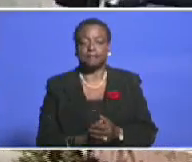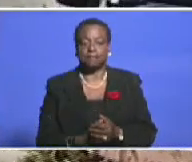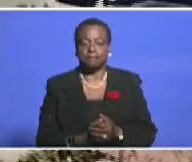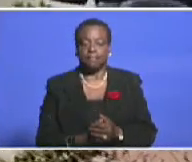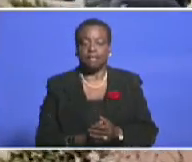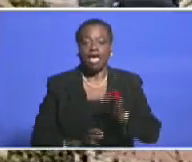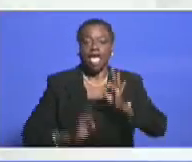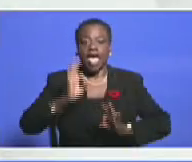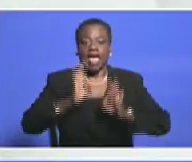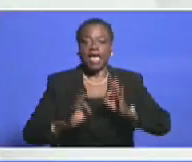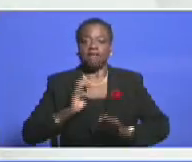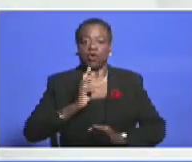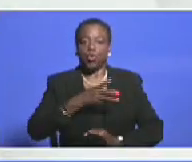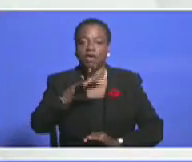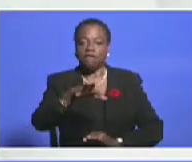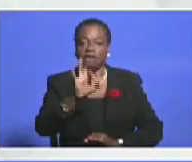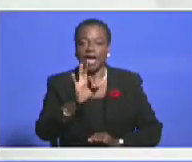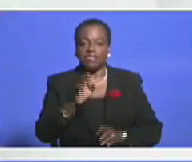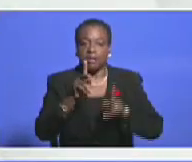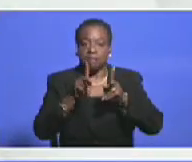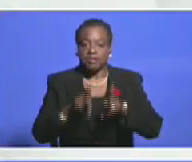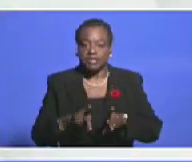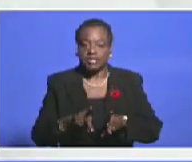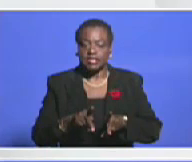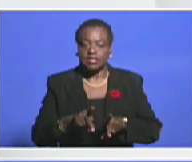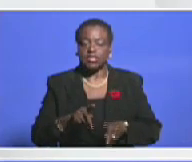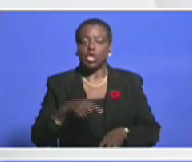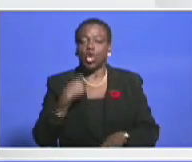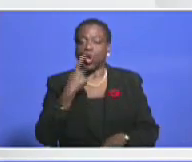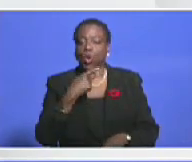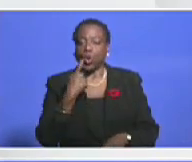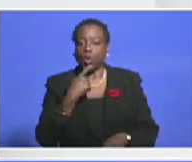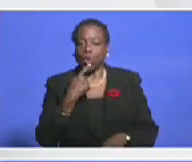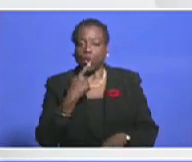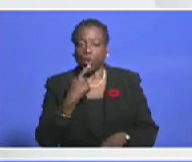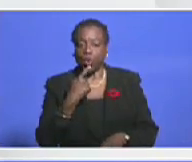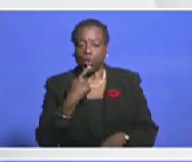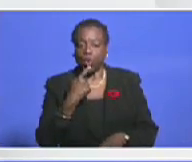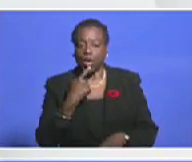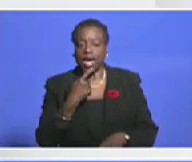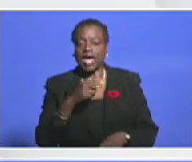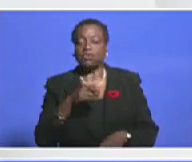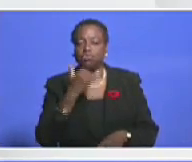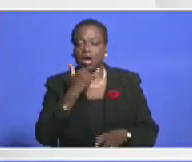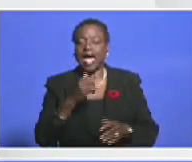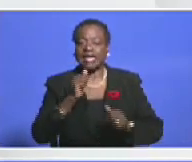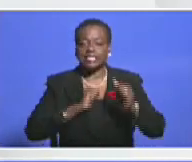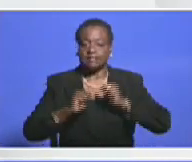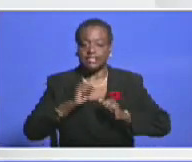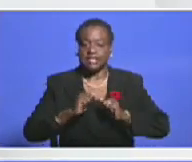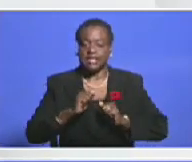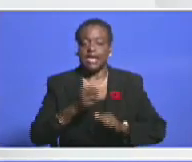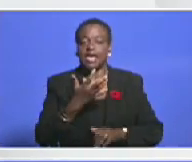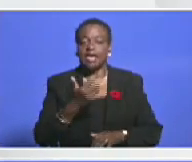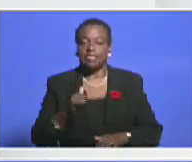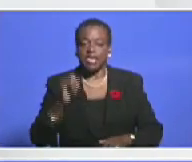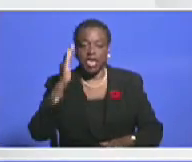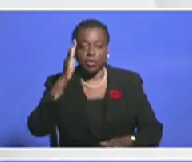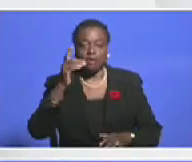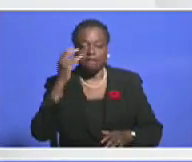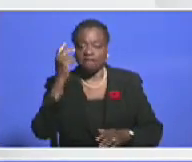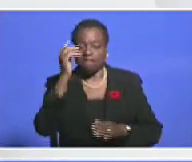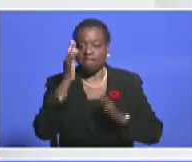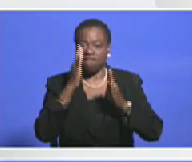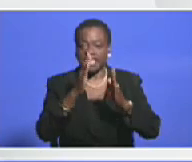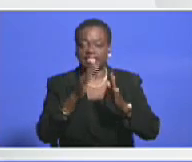If we find that persons would take it upon themselves to indulge in nefarious activity, they will face the full brunt of the law, plain